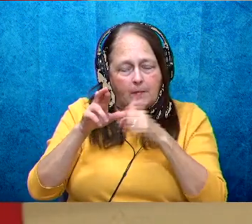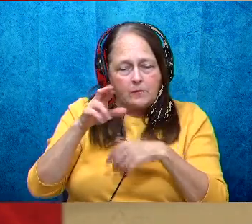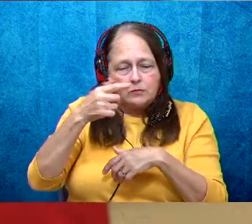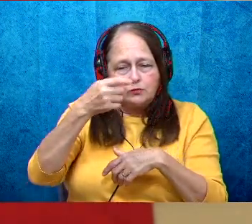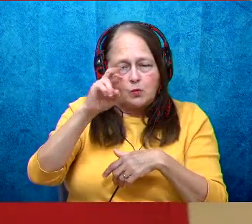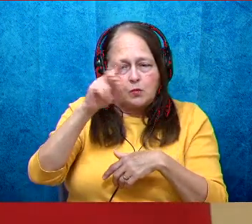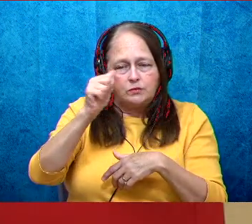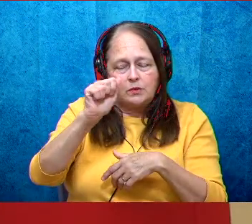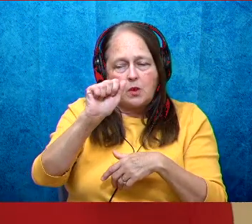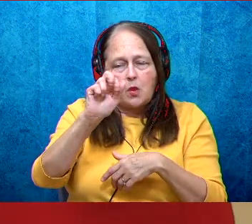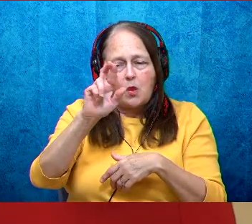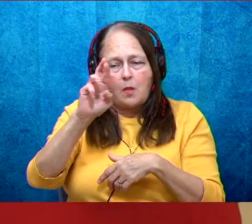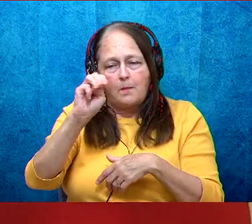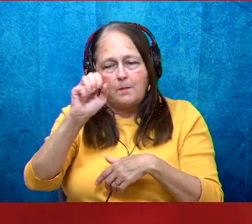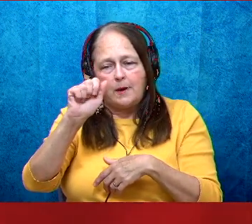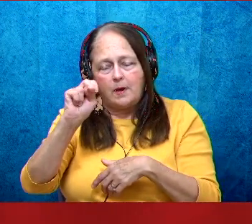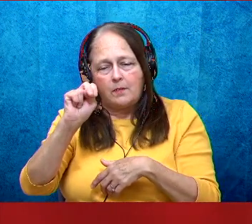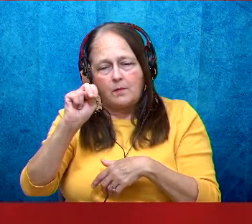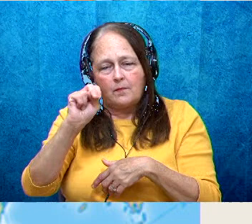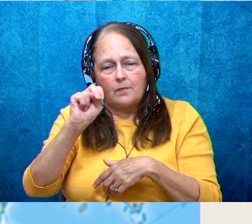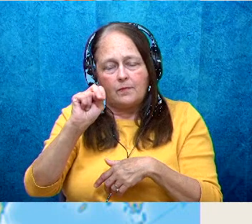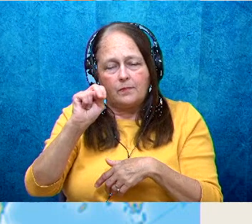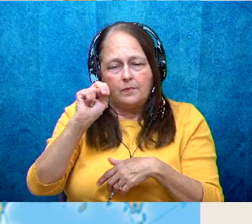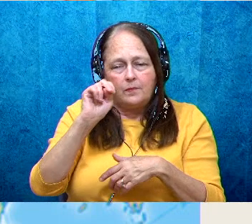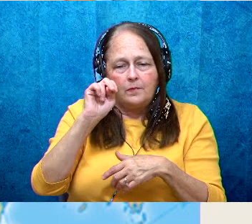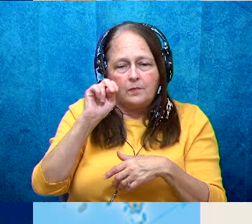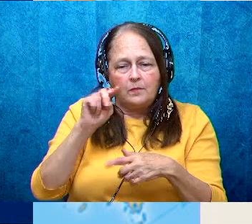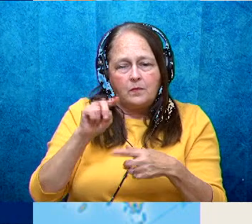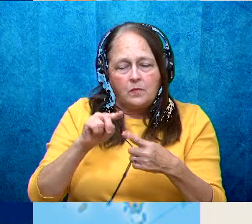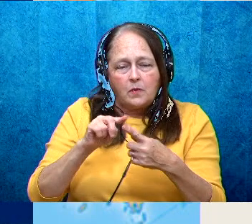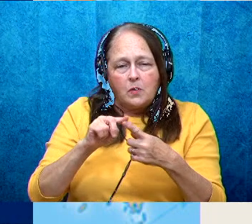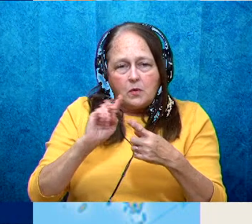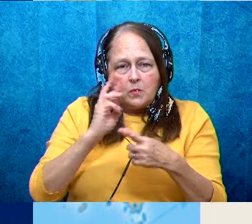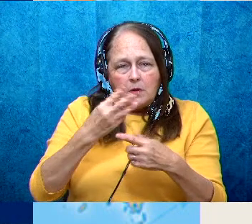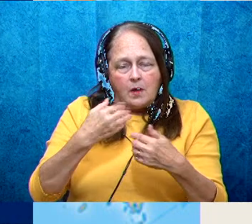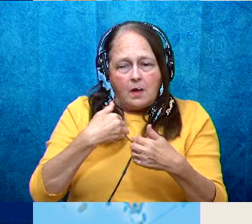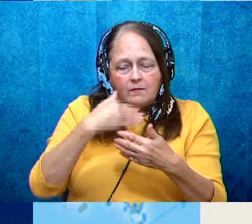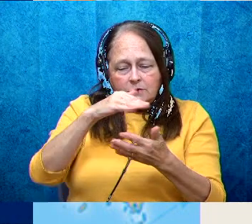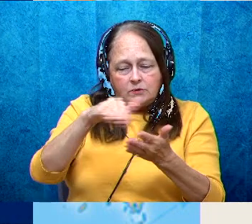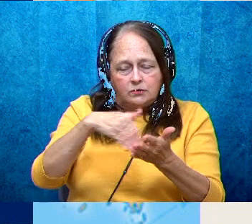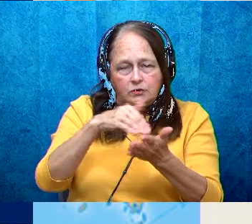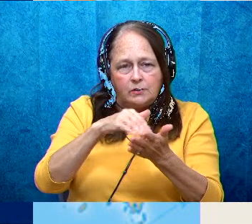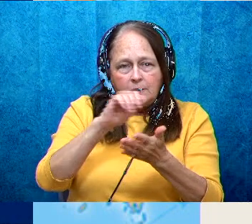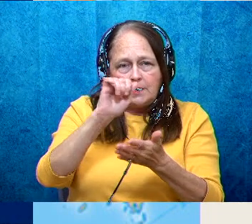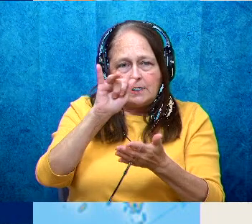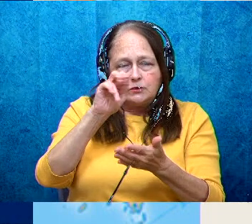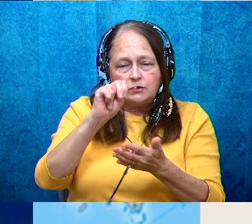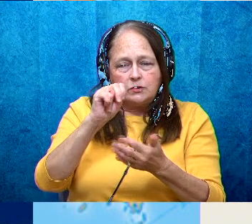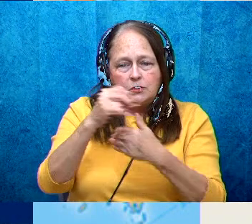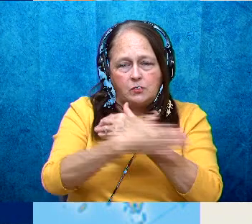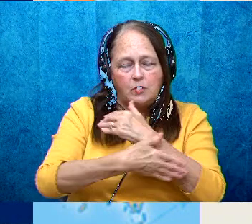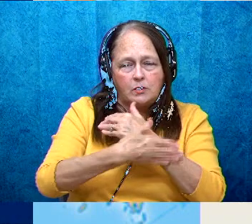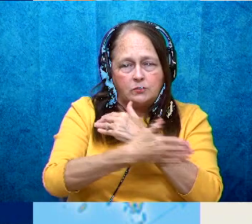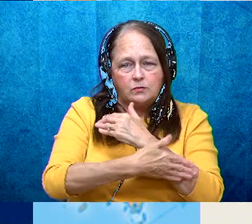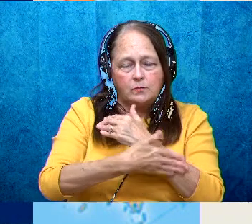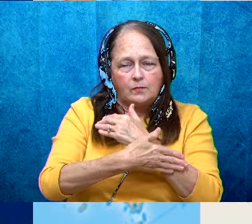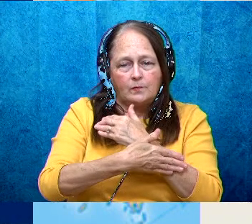Georgia, Armenia, and Azerbaijan. We've got the Central Asian countries of